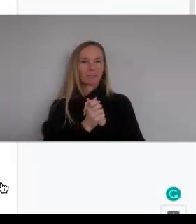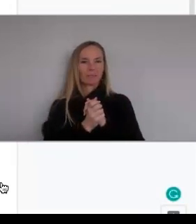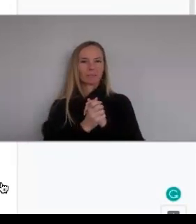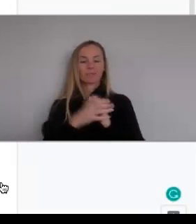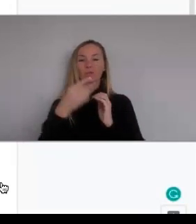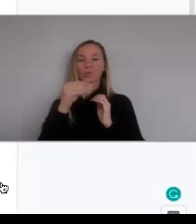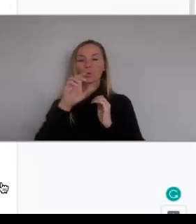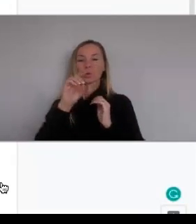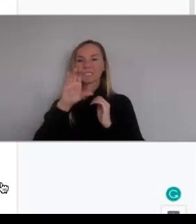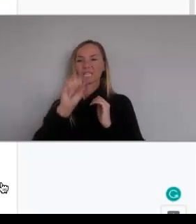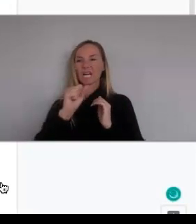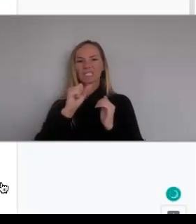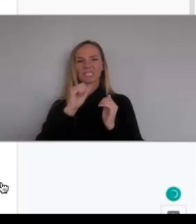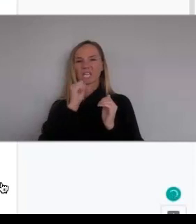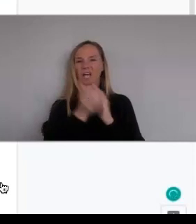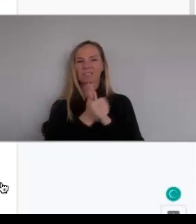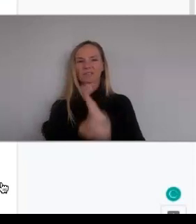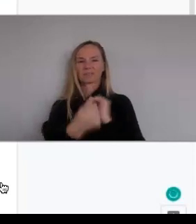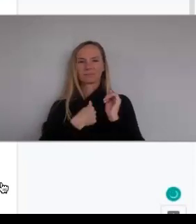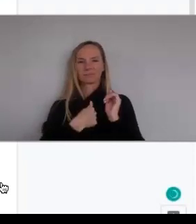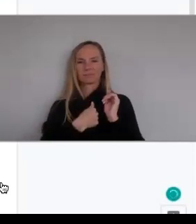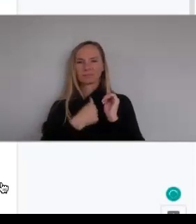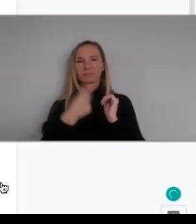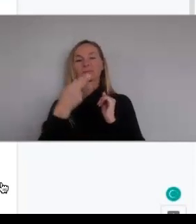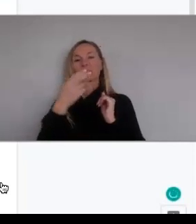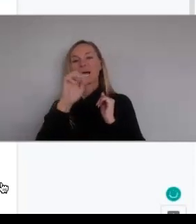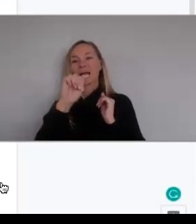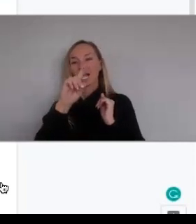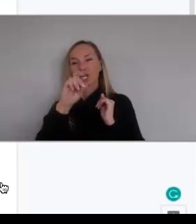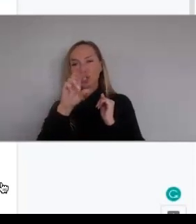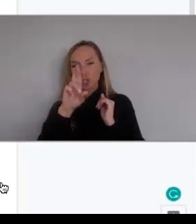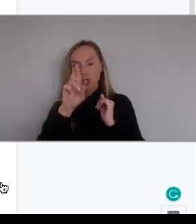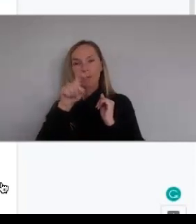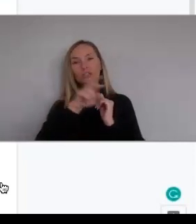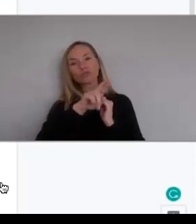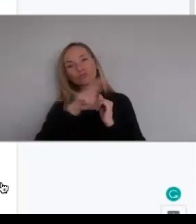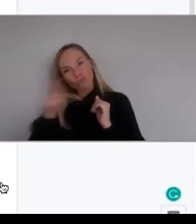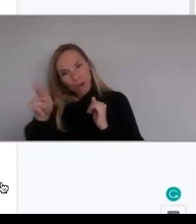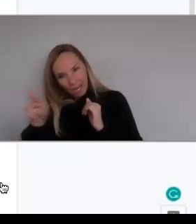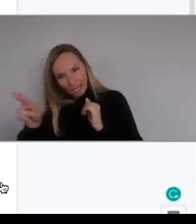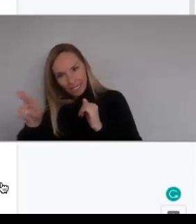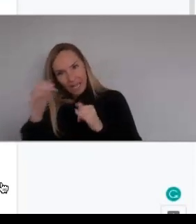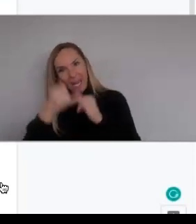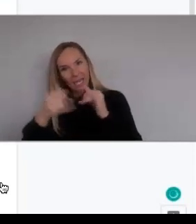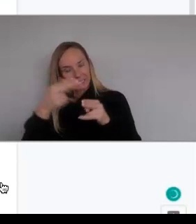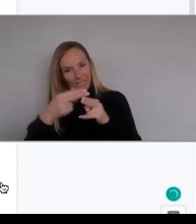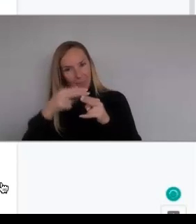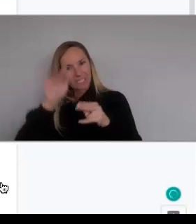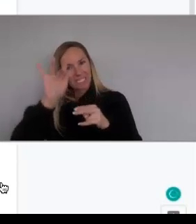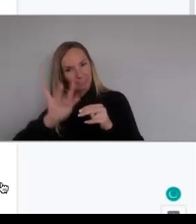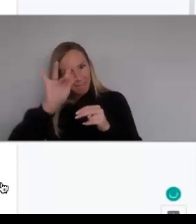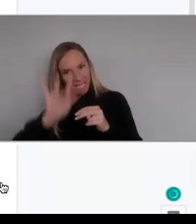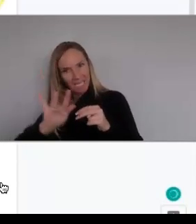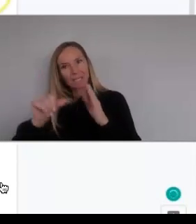Google Doc. Let's insert a header, and you want to put it on the right-hand side. So put your last name and